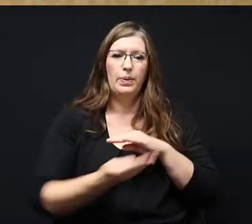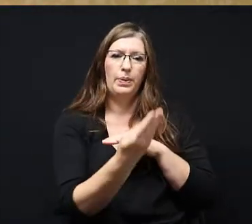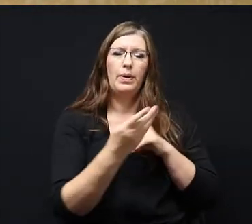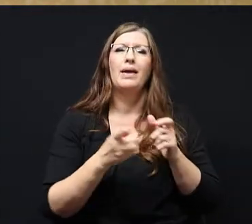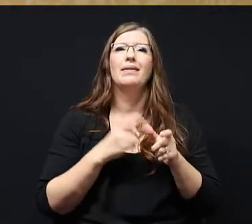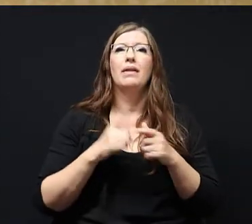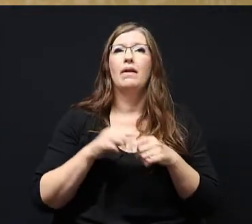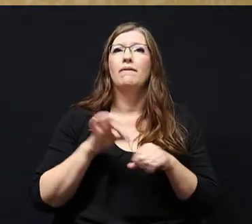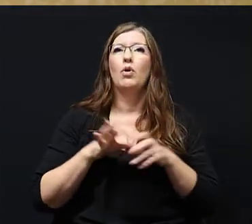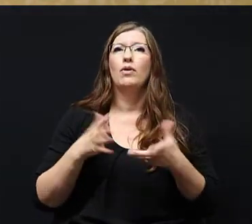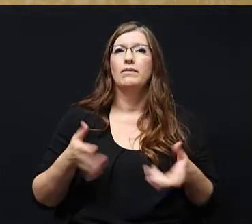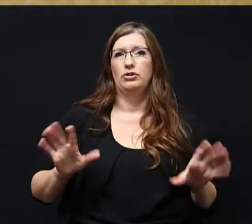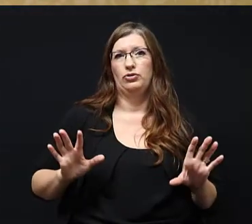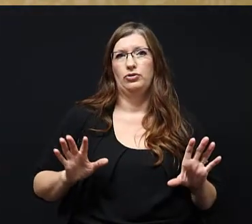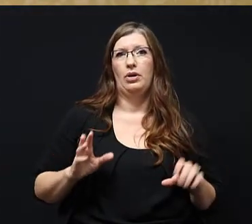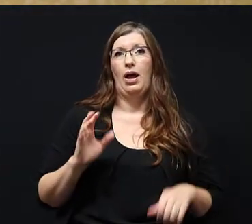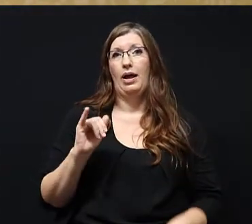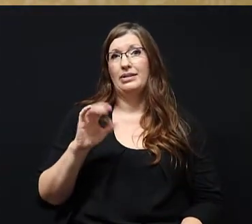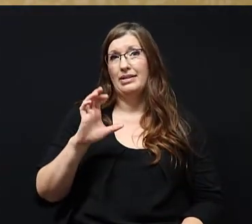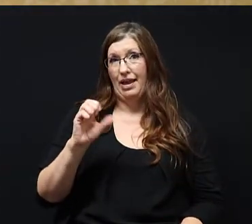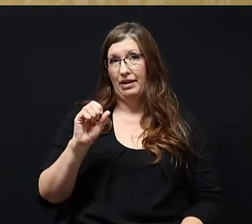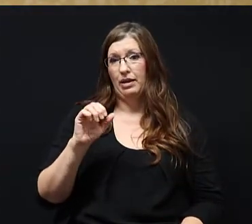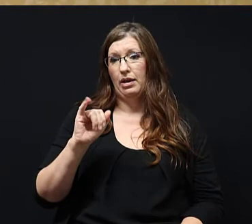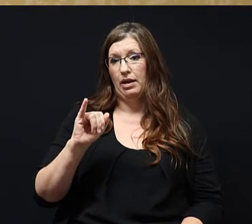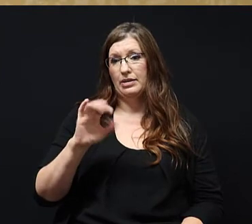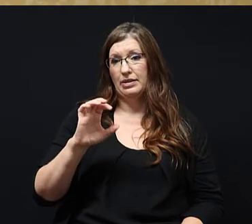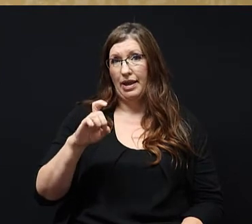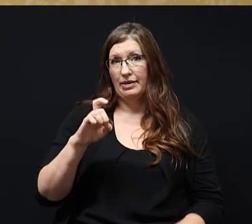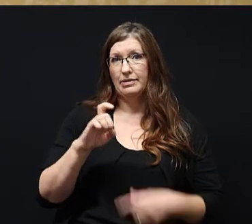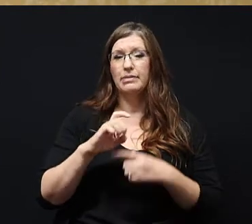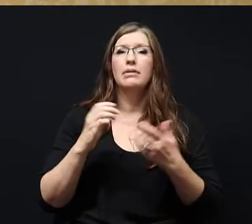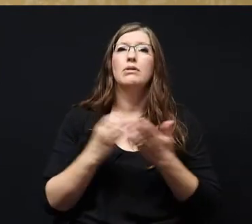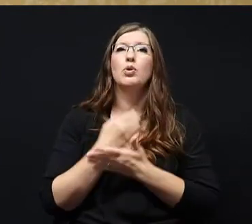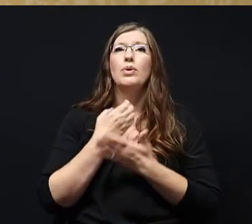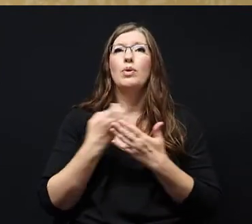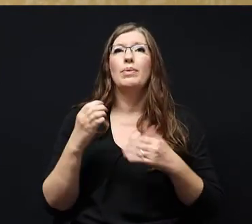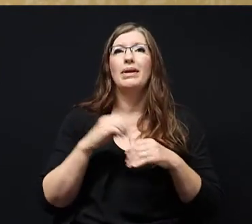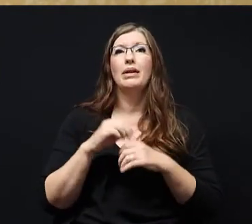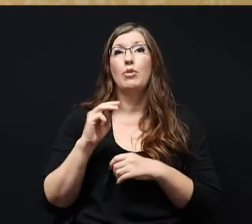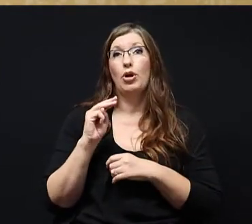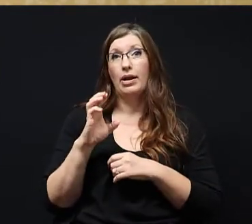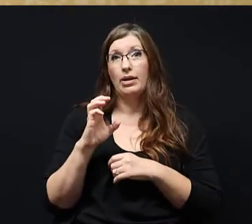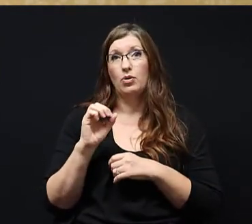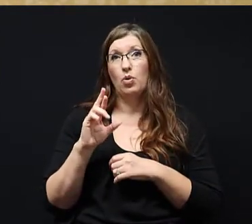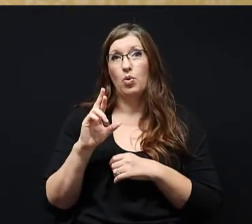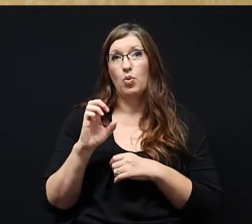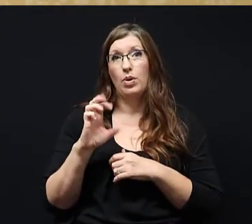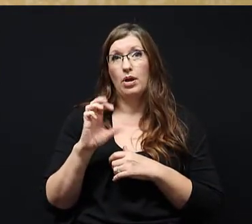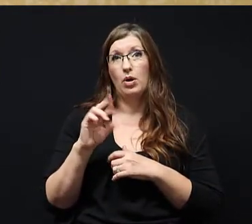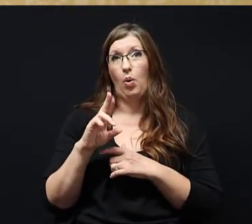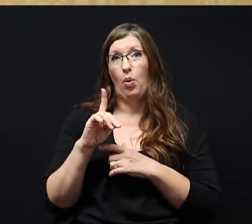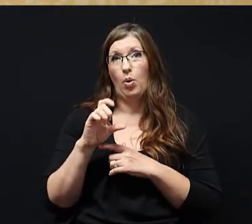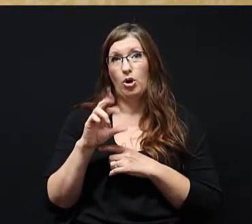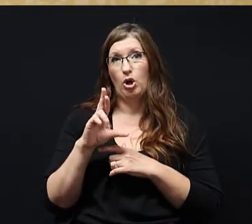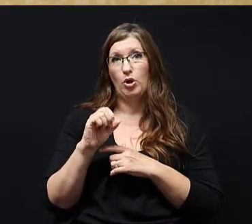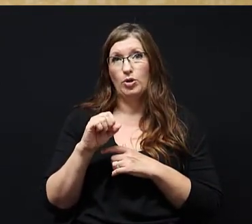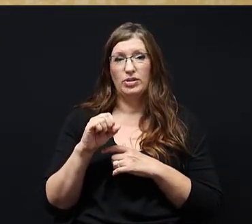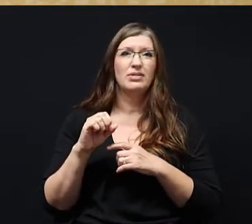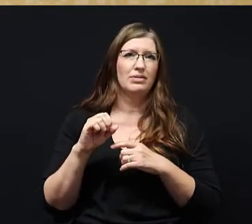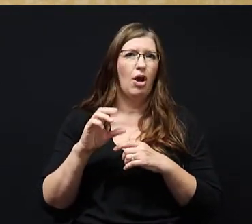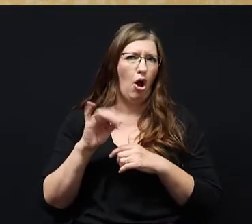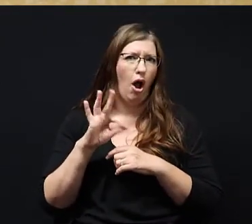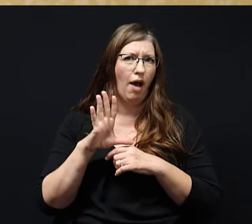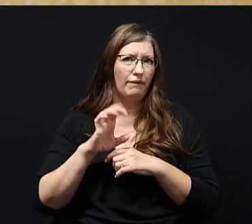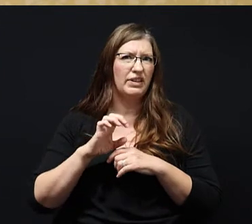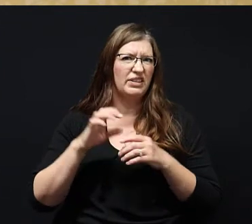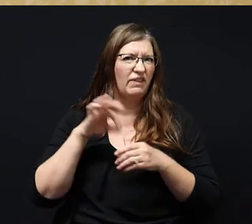and that voter can move on about their day. The ICX is a new piece of equipment in the Maricopa County Recorder's Office and Elections Department, and we've got